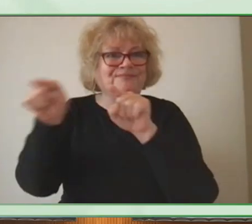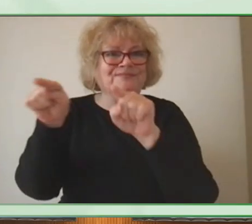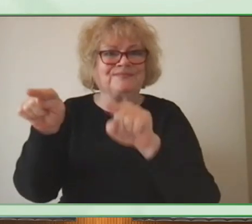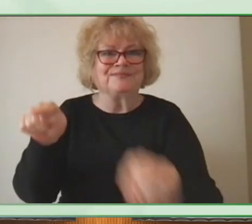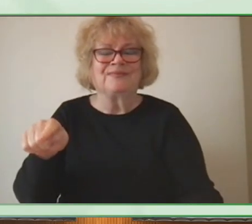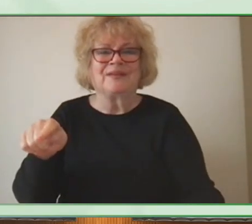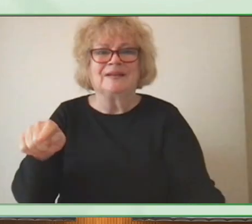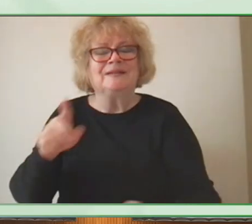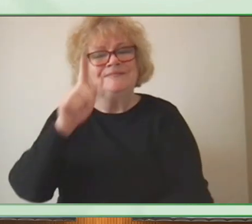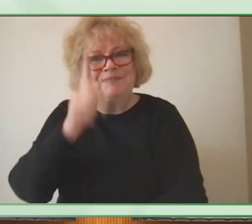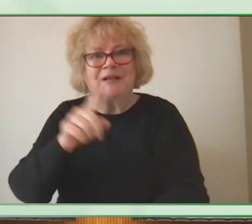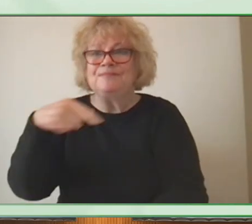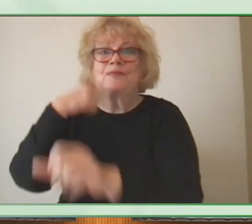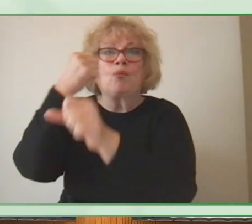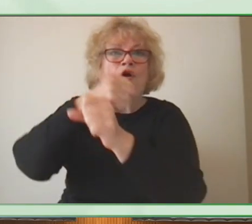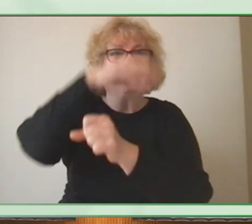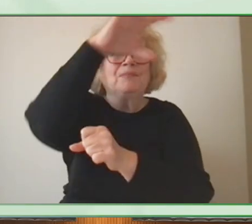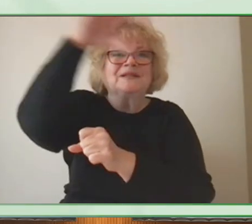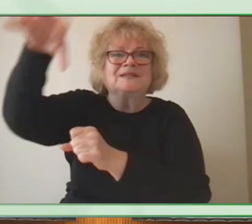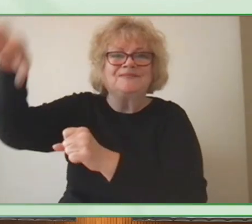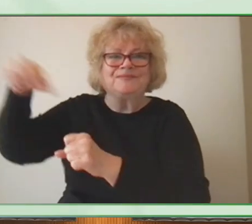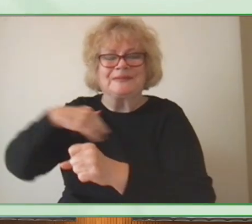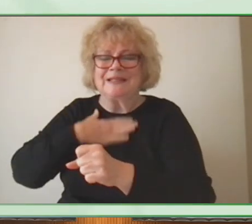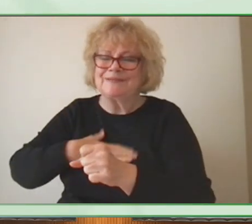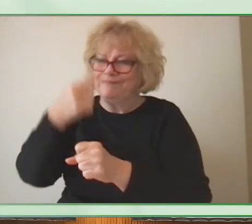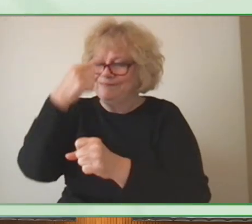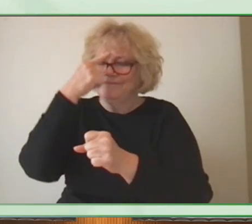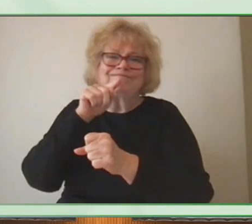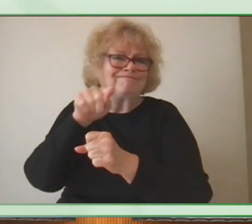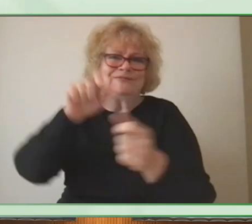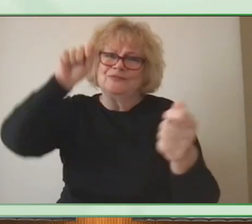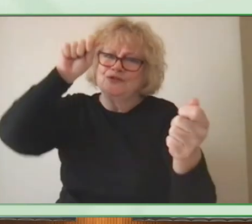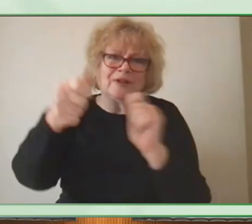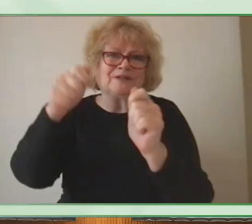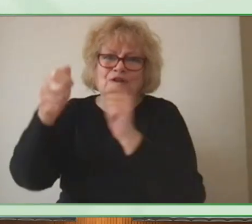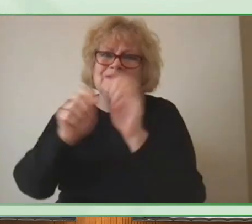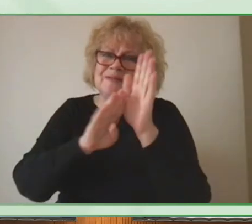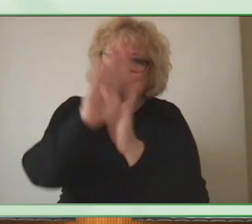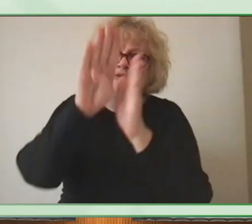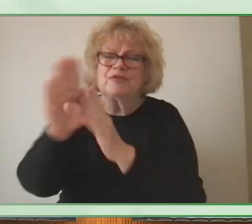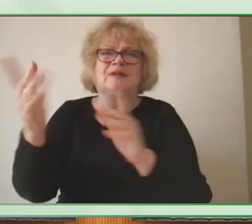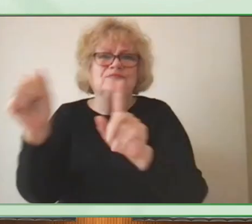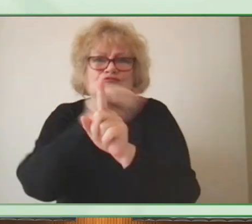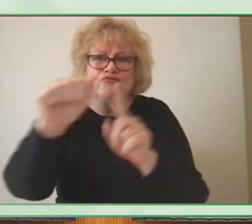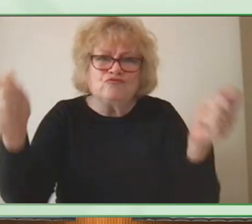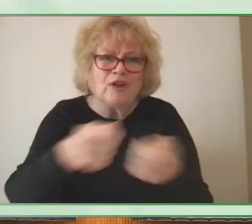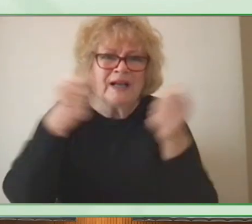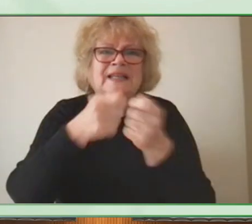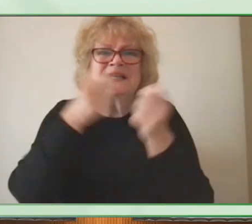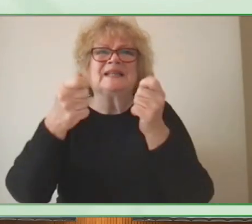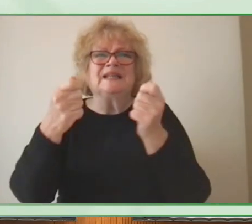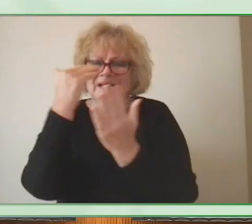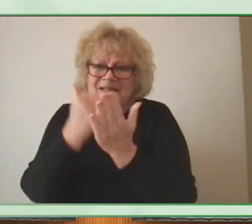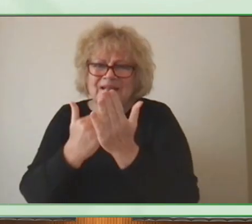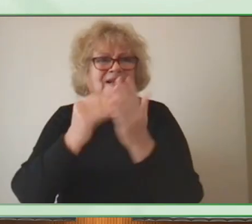programs for people who receive disability during the war. We have lack of workforce and also in